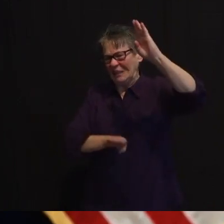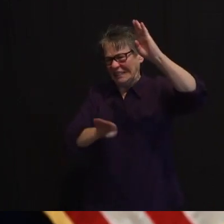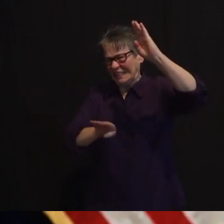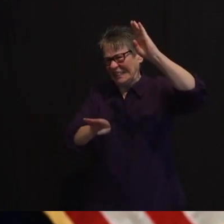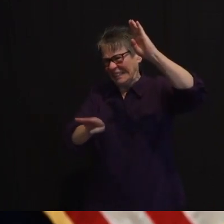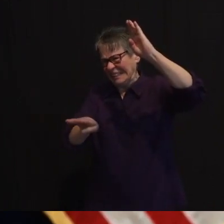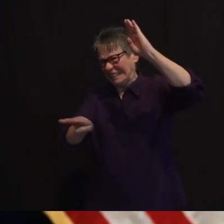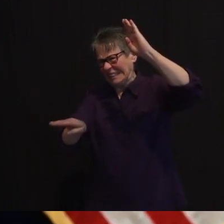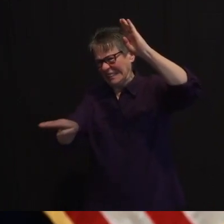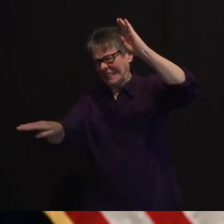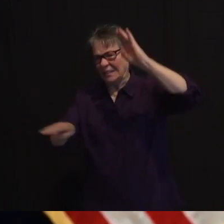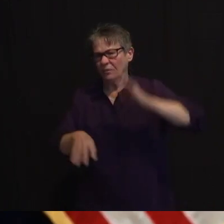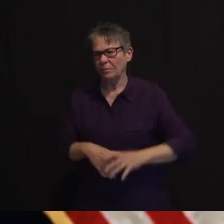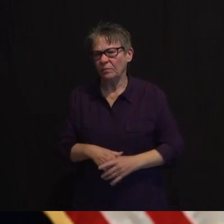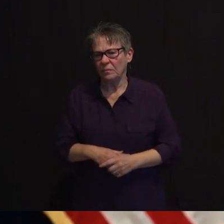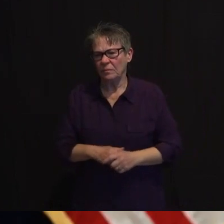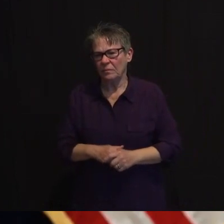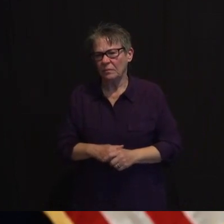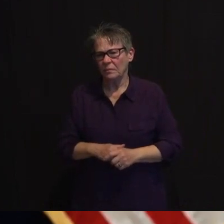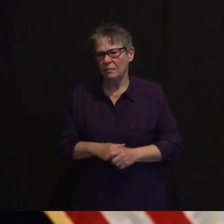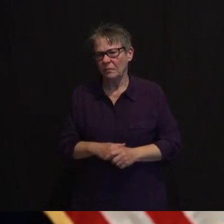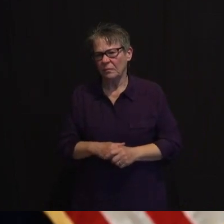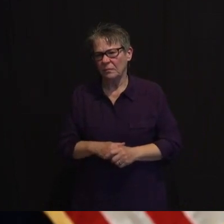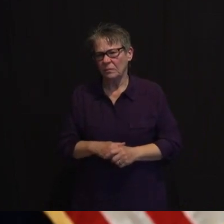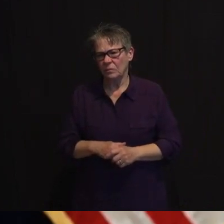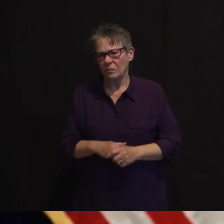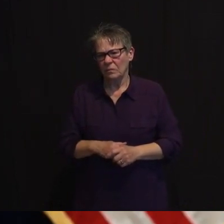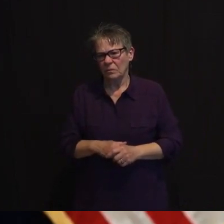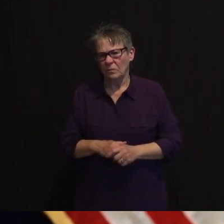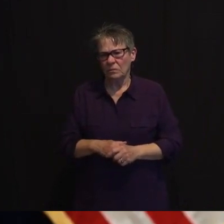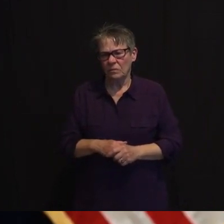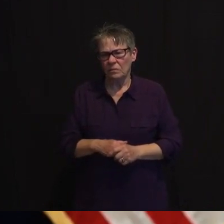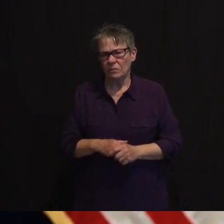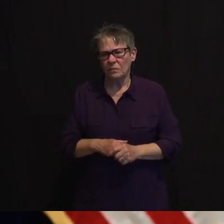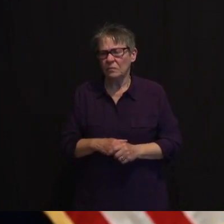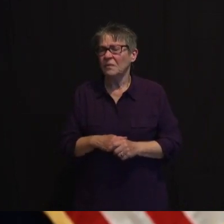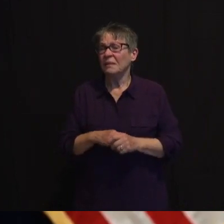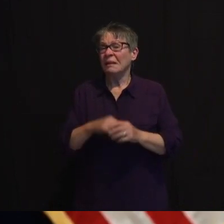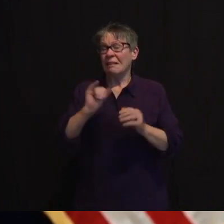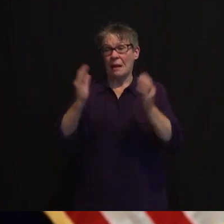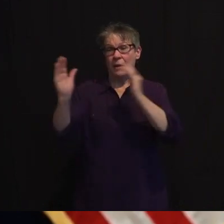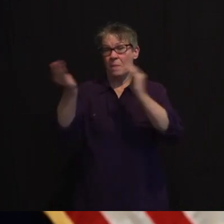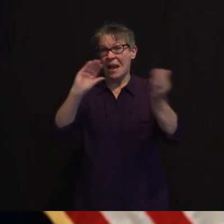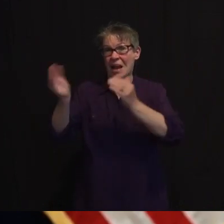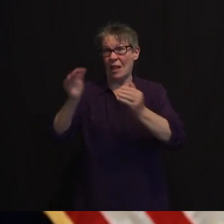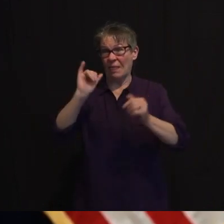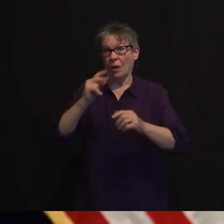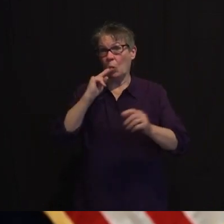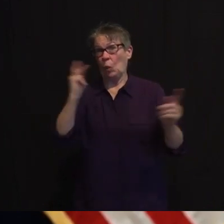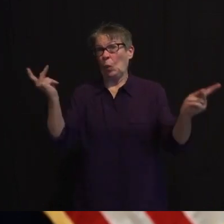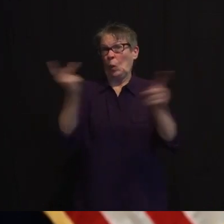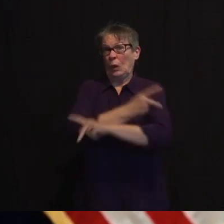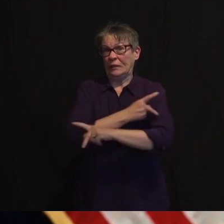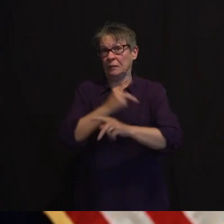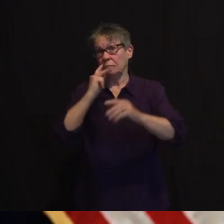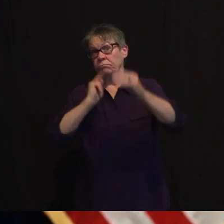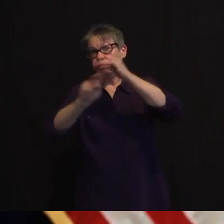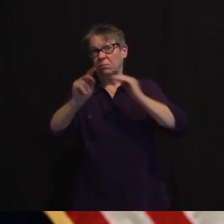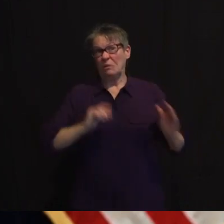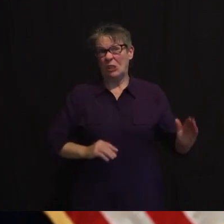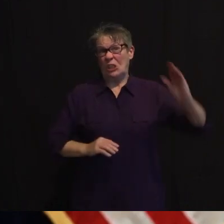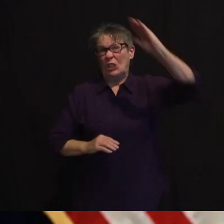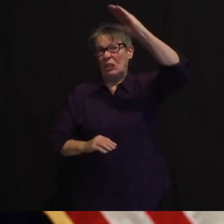bullet. But may I just say this unequivocally, if we take our foot off the gas,